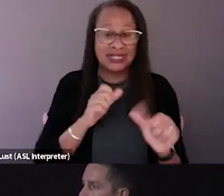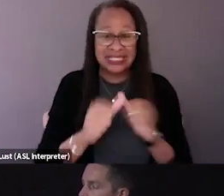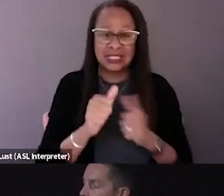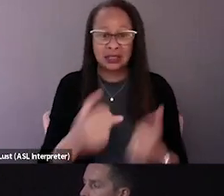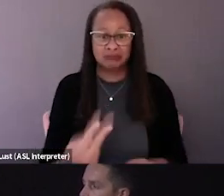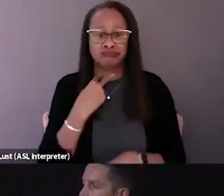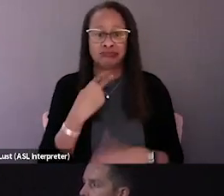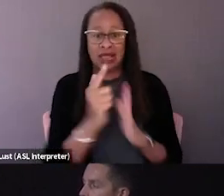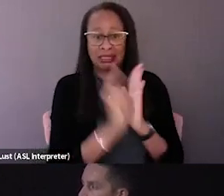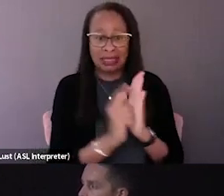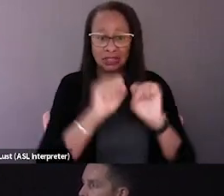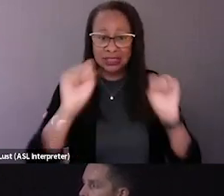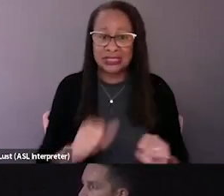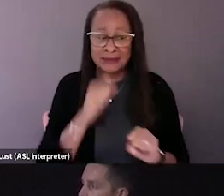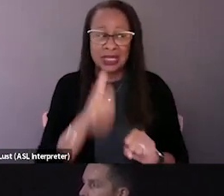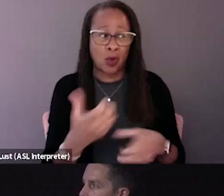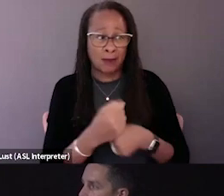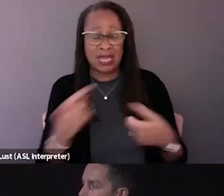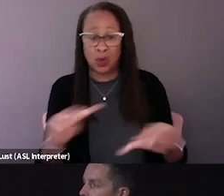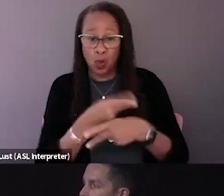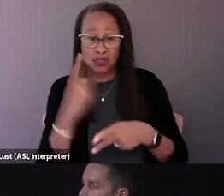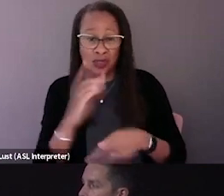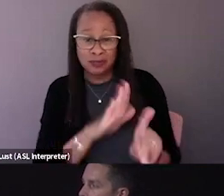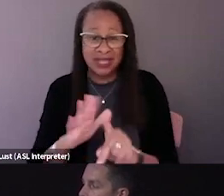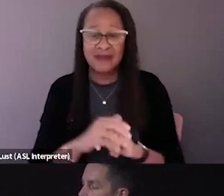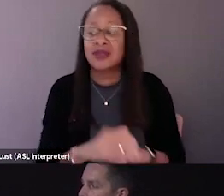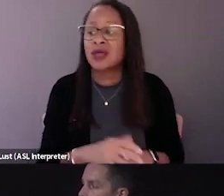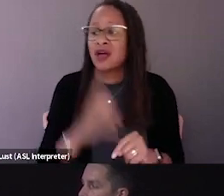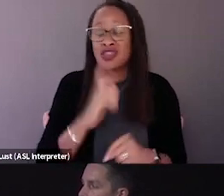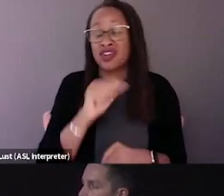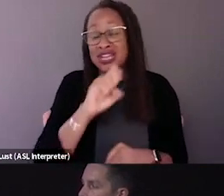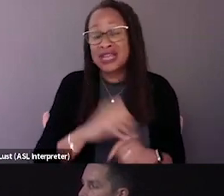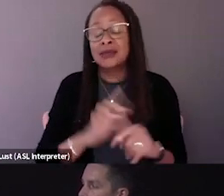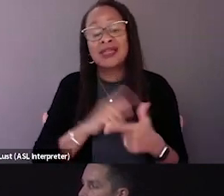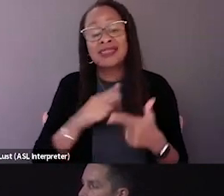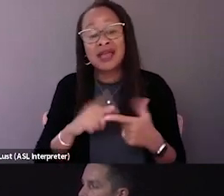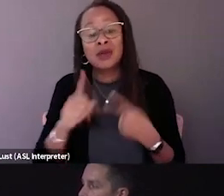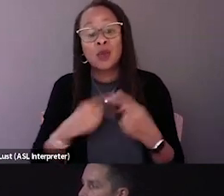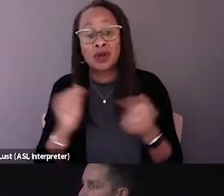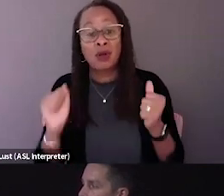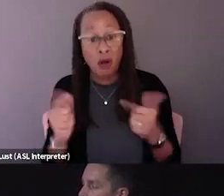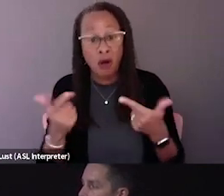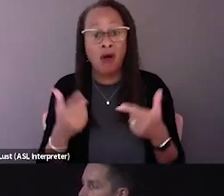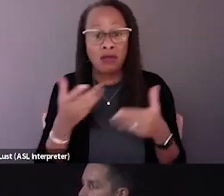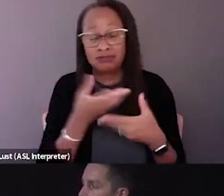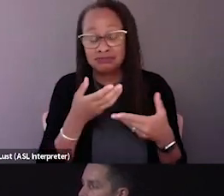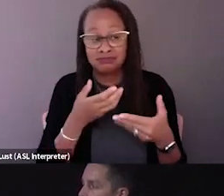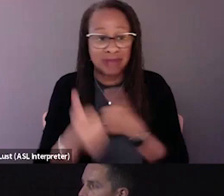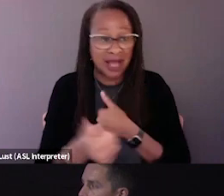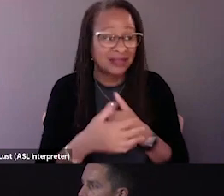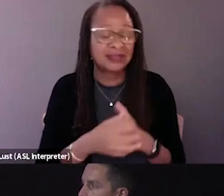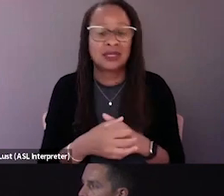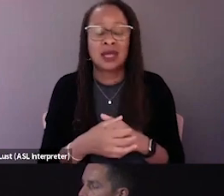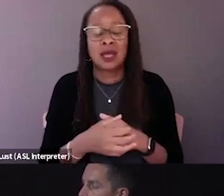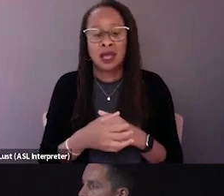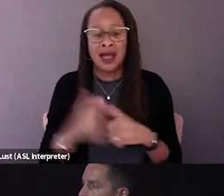legal system, so they didn't want to jeopardize anything they had going on with their cases. But eventually, when all that was passed, I think it was just